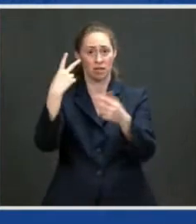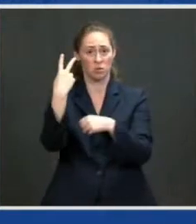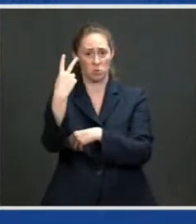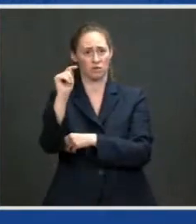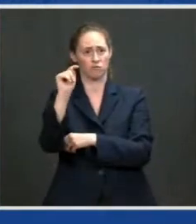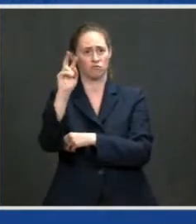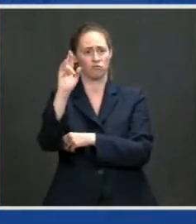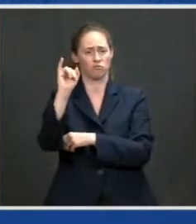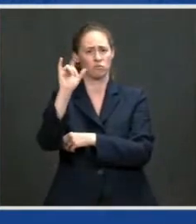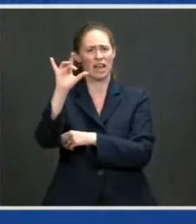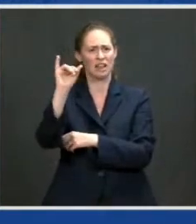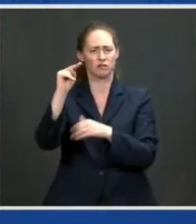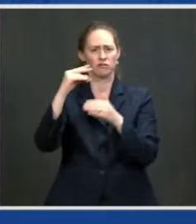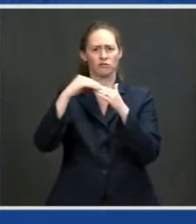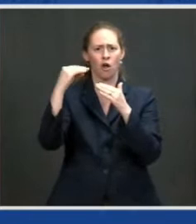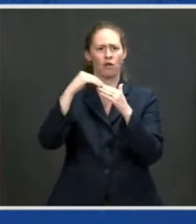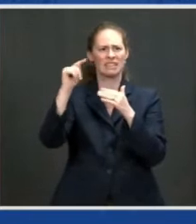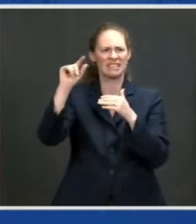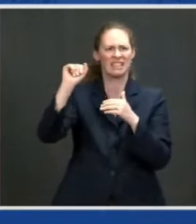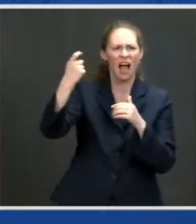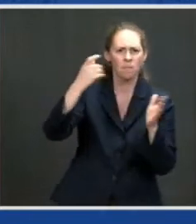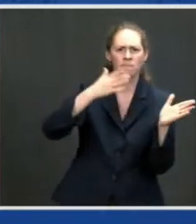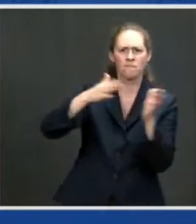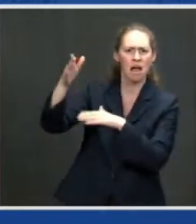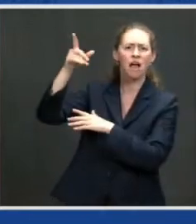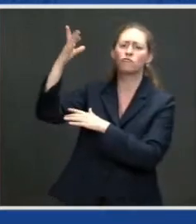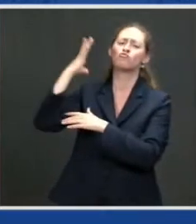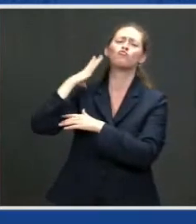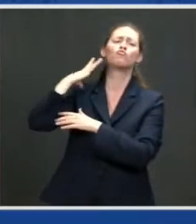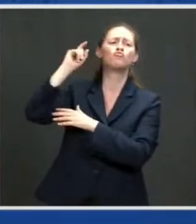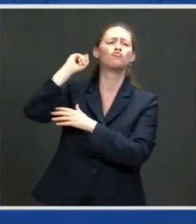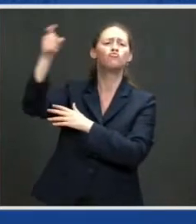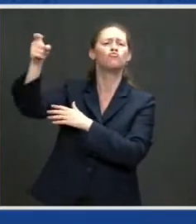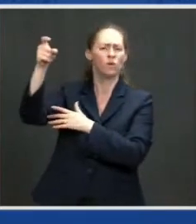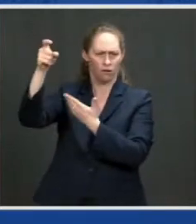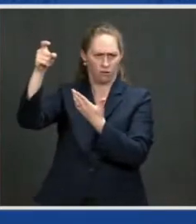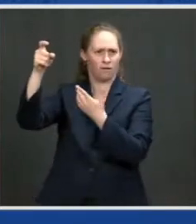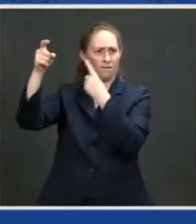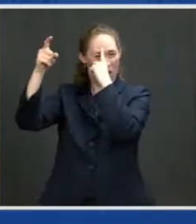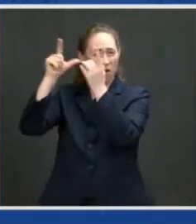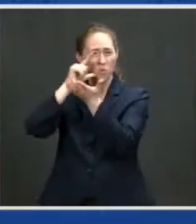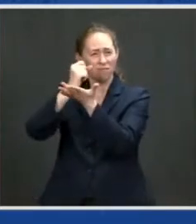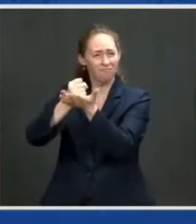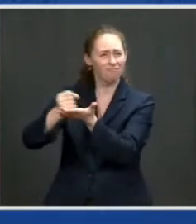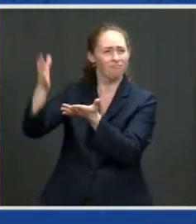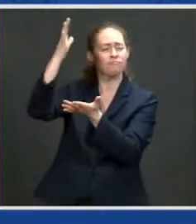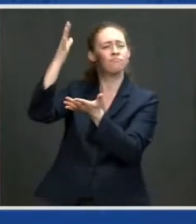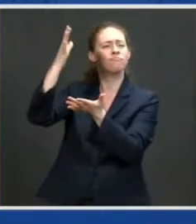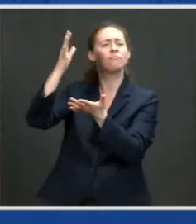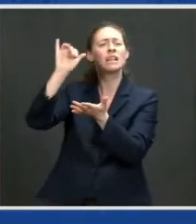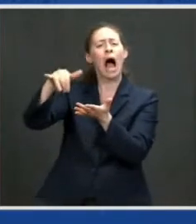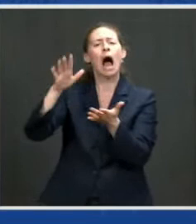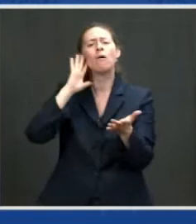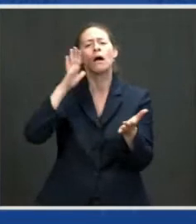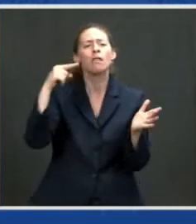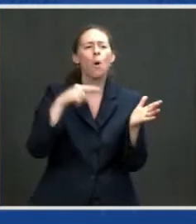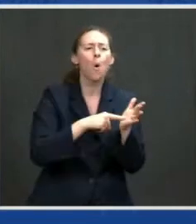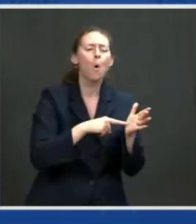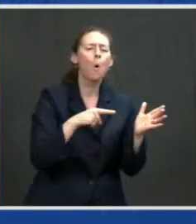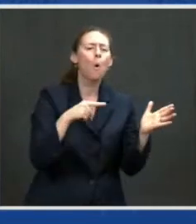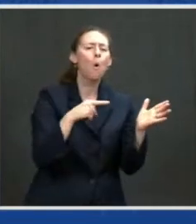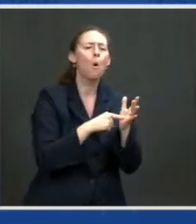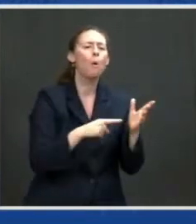top 1% that wasn't paid for at all, just increased the debt $2 trillion. Every time I talk about